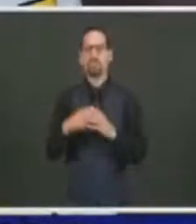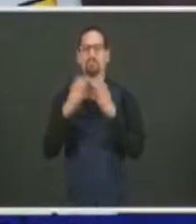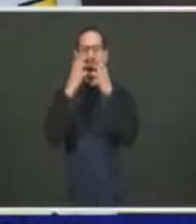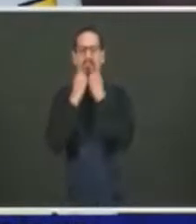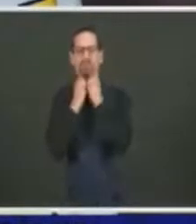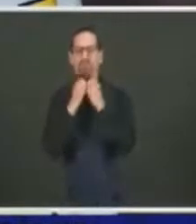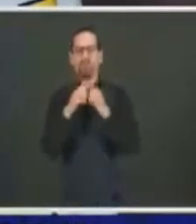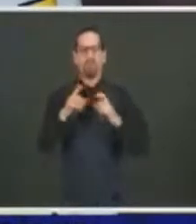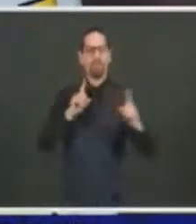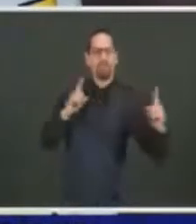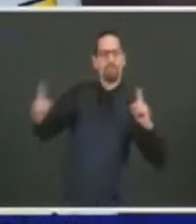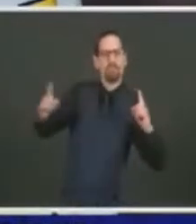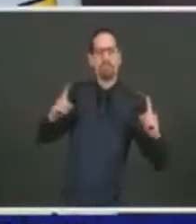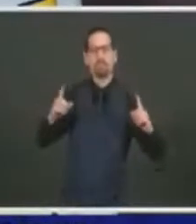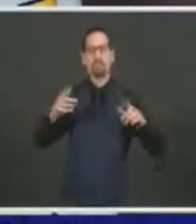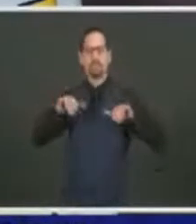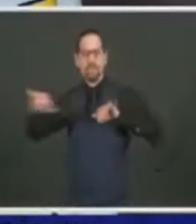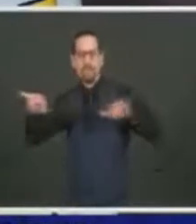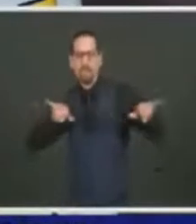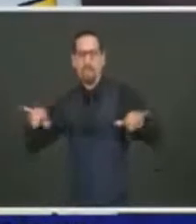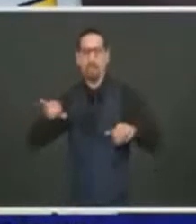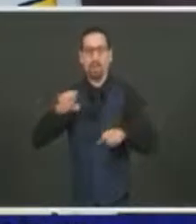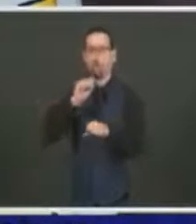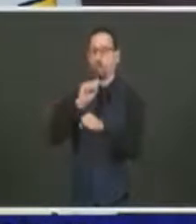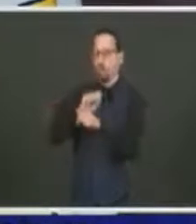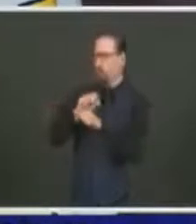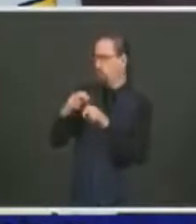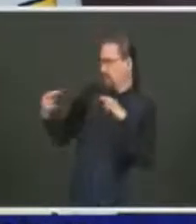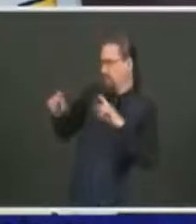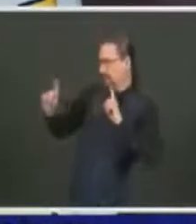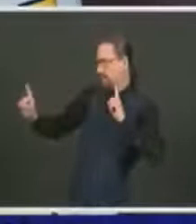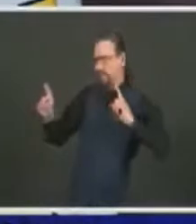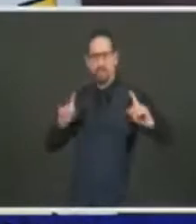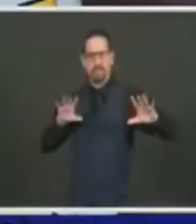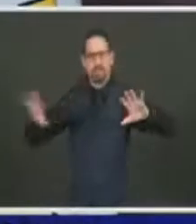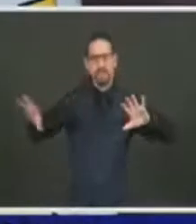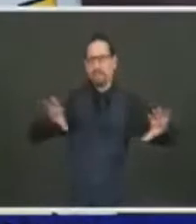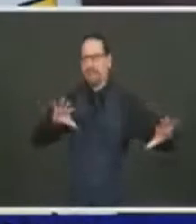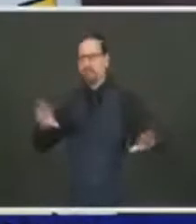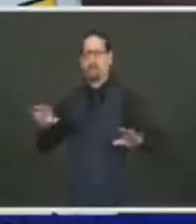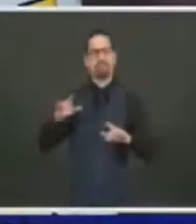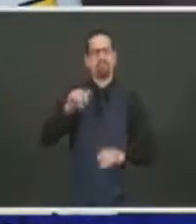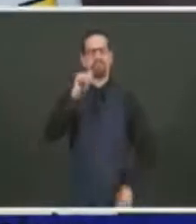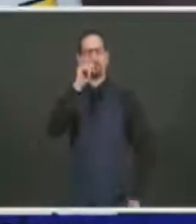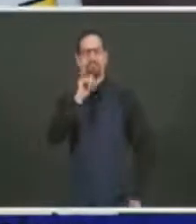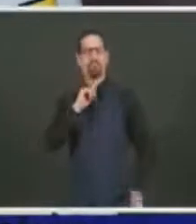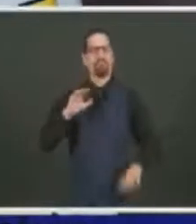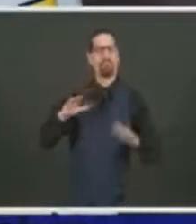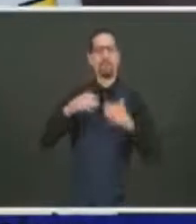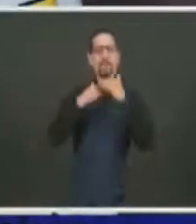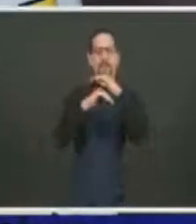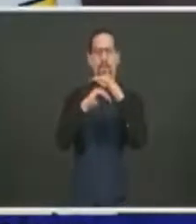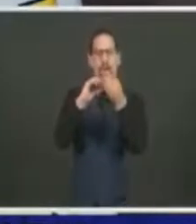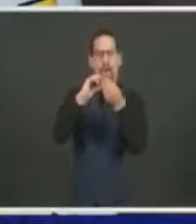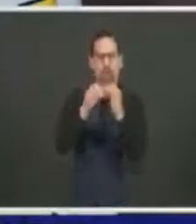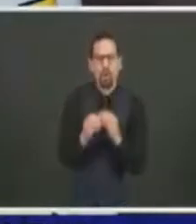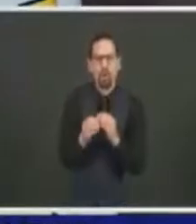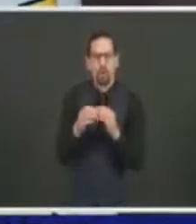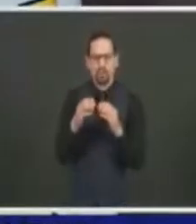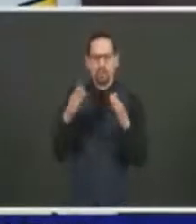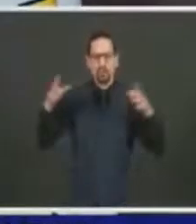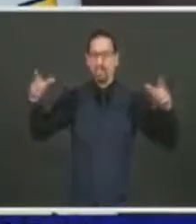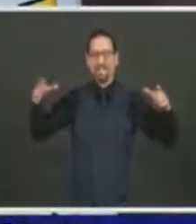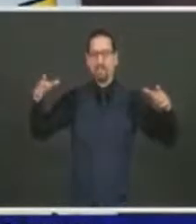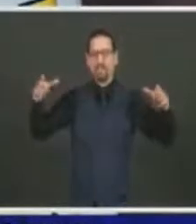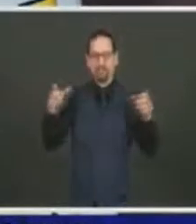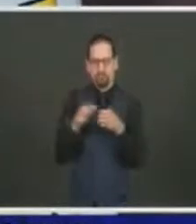safe. And we don't want to have the setbacks of some states around the country. And I